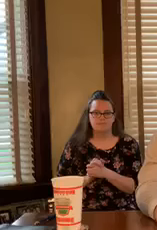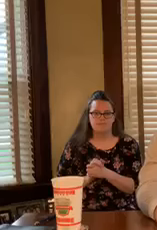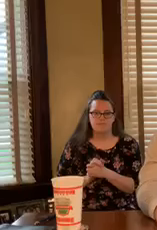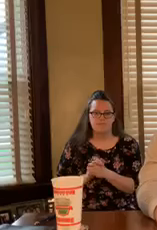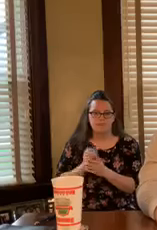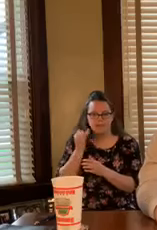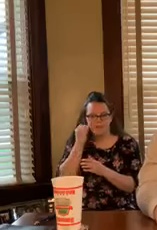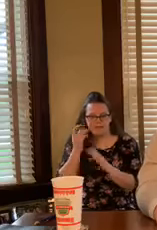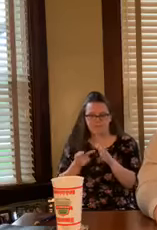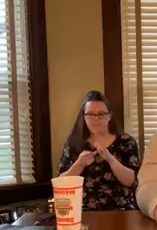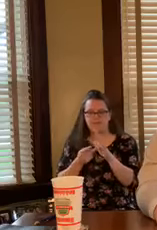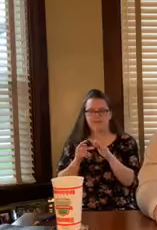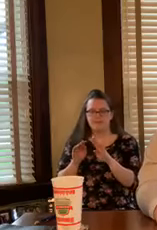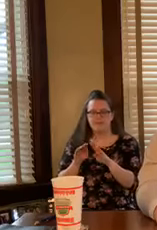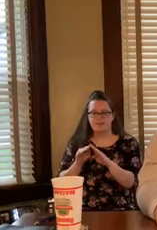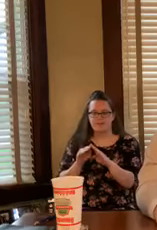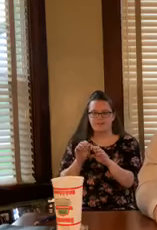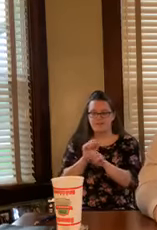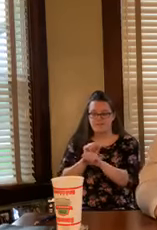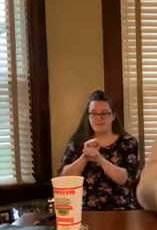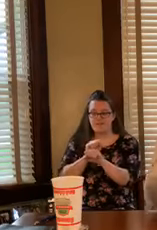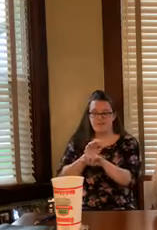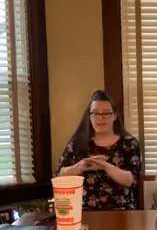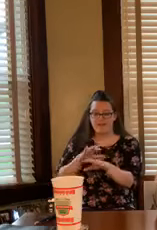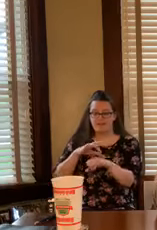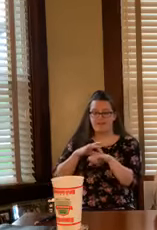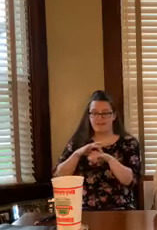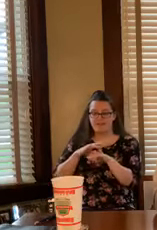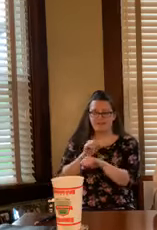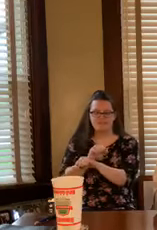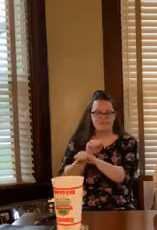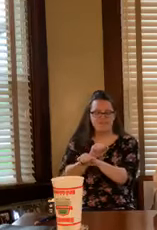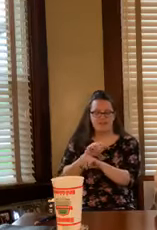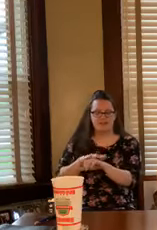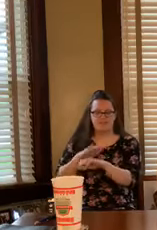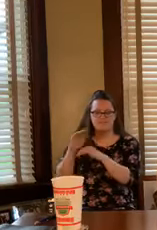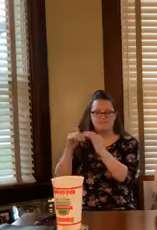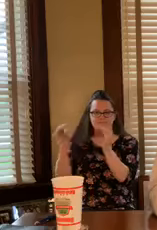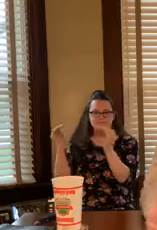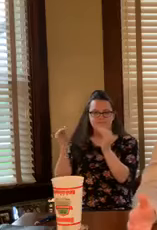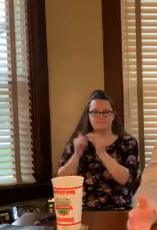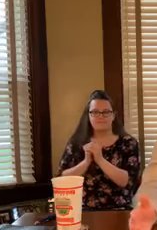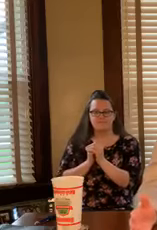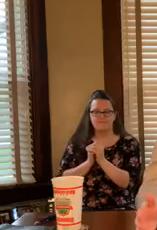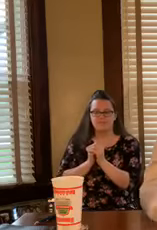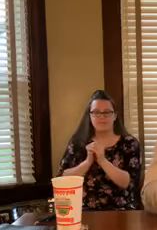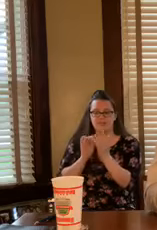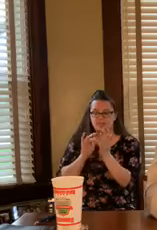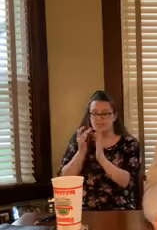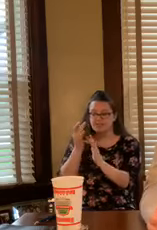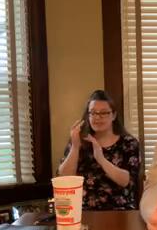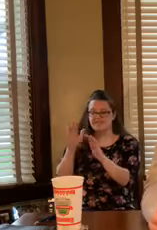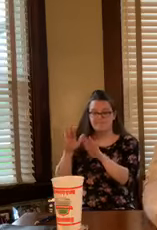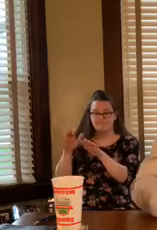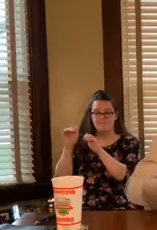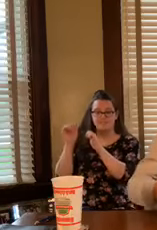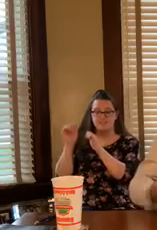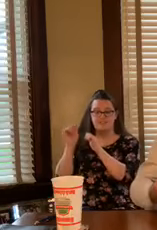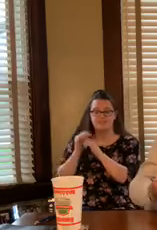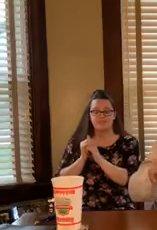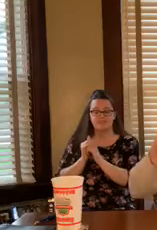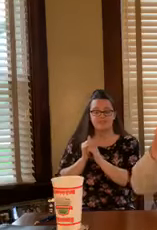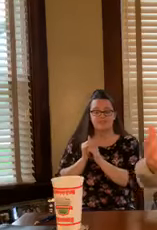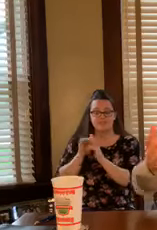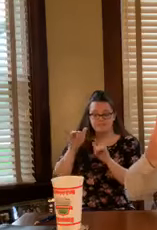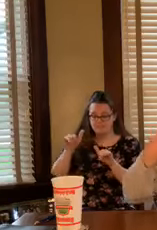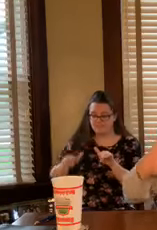bound something or loosed something on earth, it would be done in heaven. When Peter unlocked the door, Jesus leaves the door open. He is himself. He